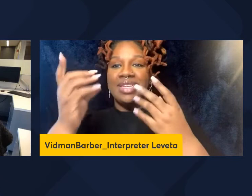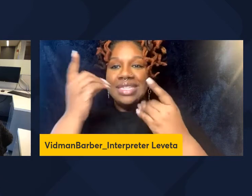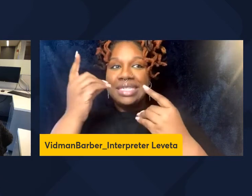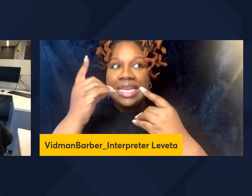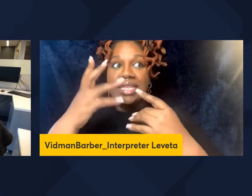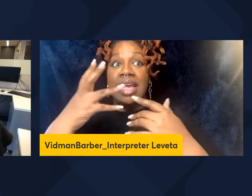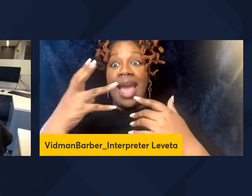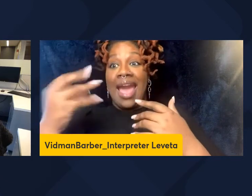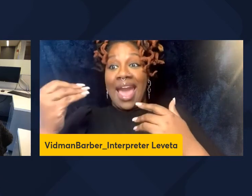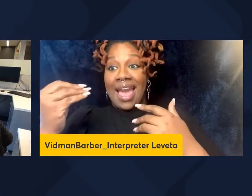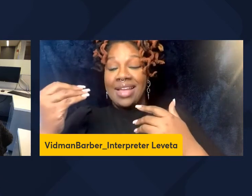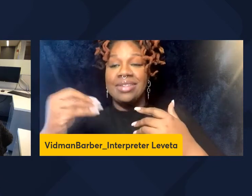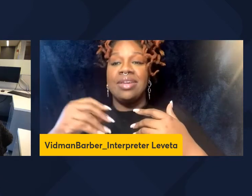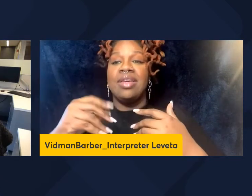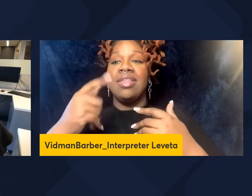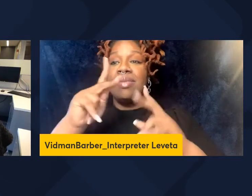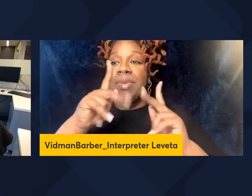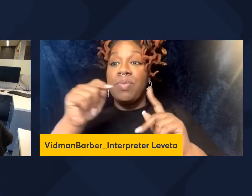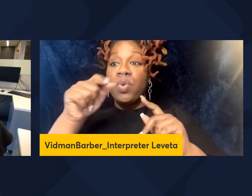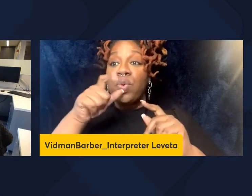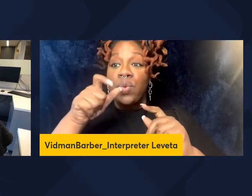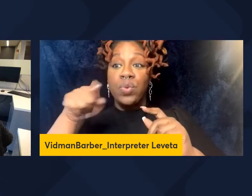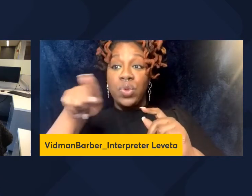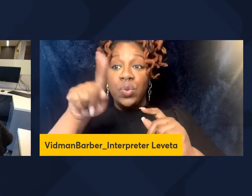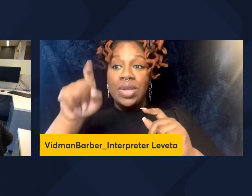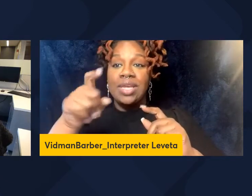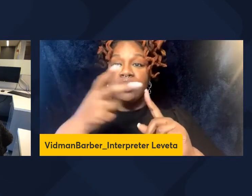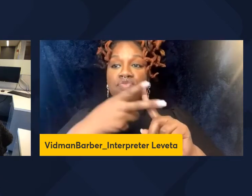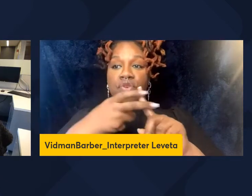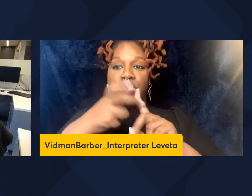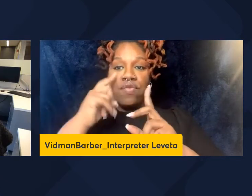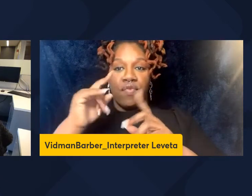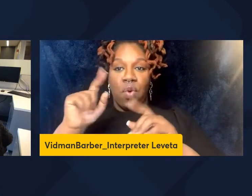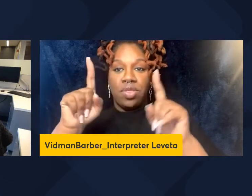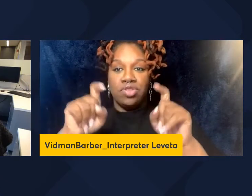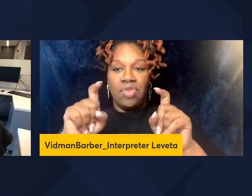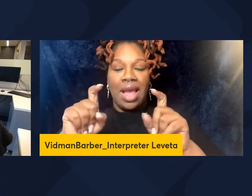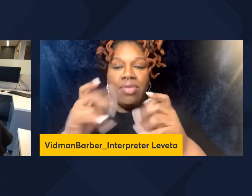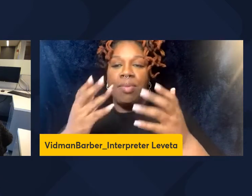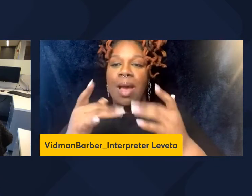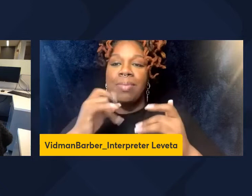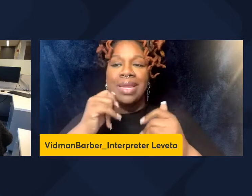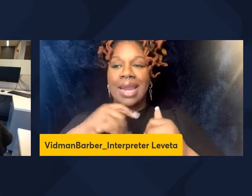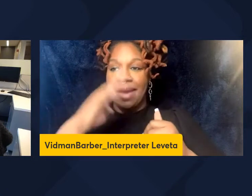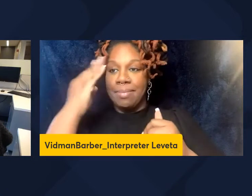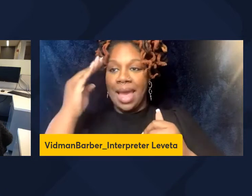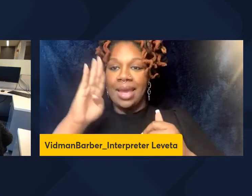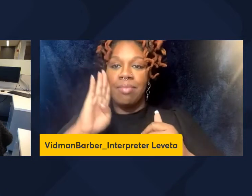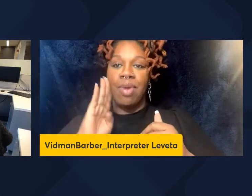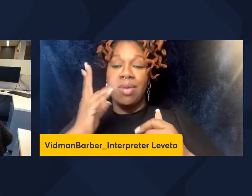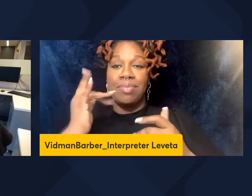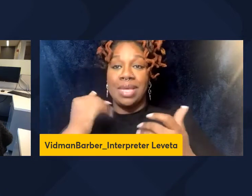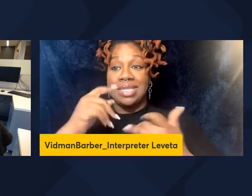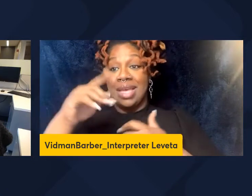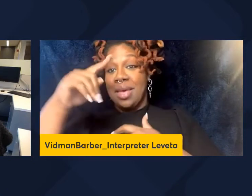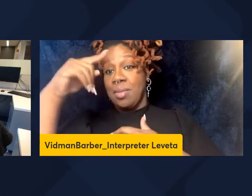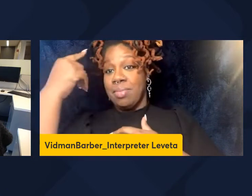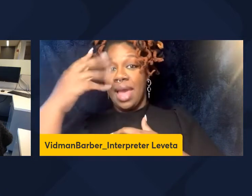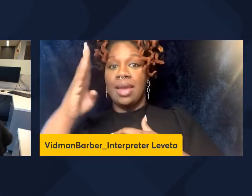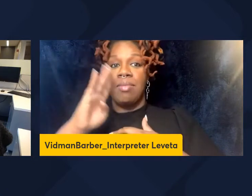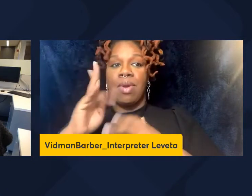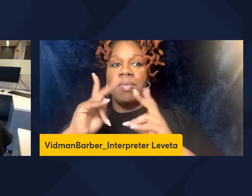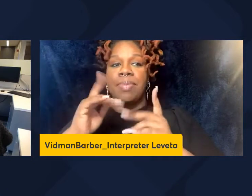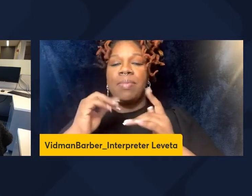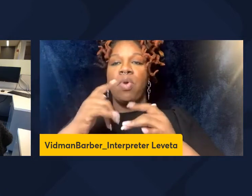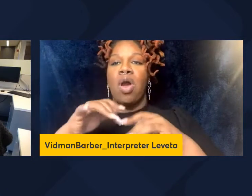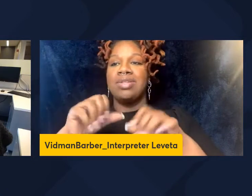this trial, they're probably not going to be Black and brown, because Black and brown are taking too long to be diagnosed.